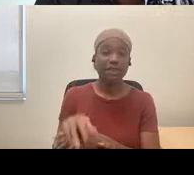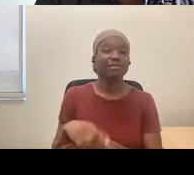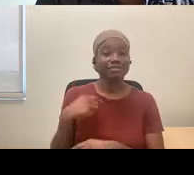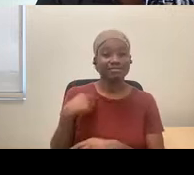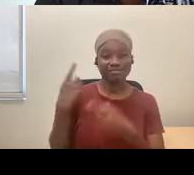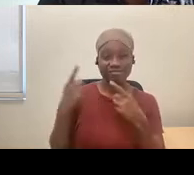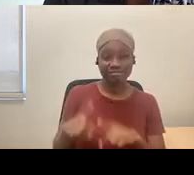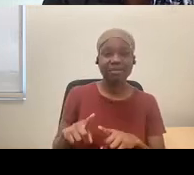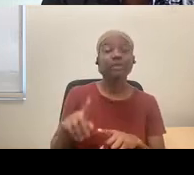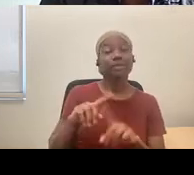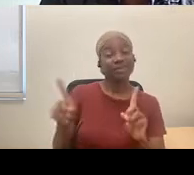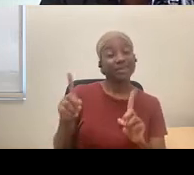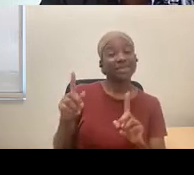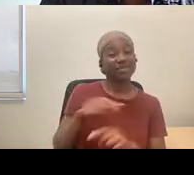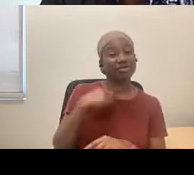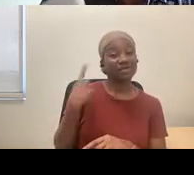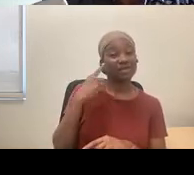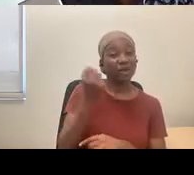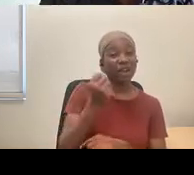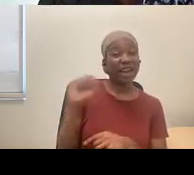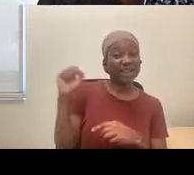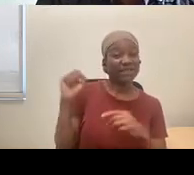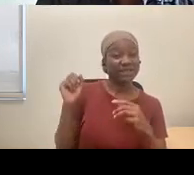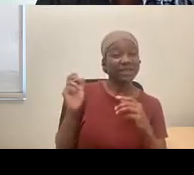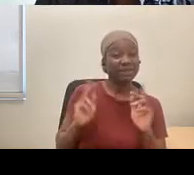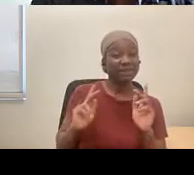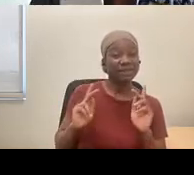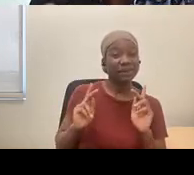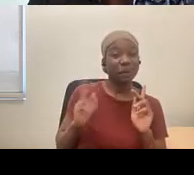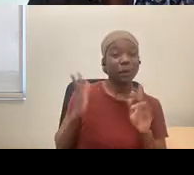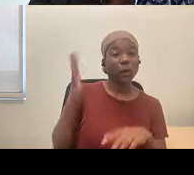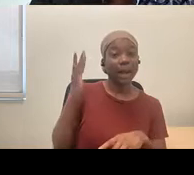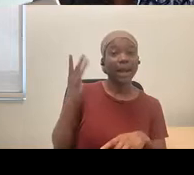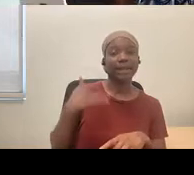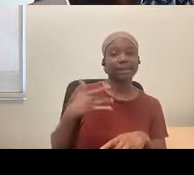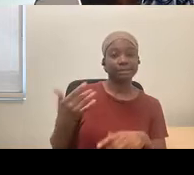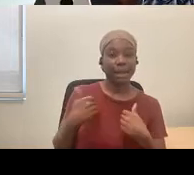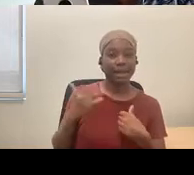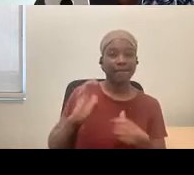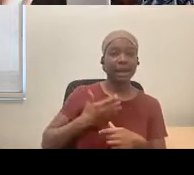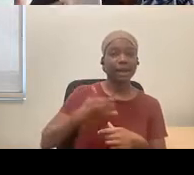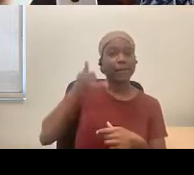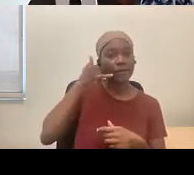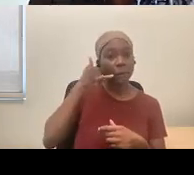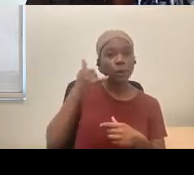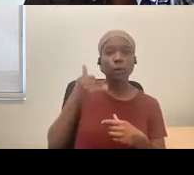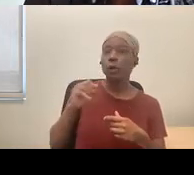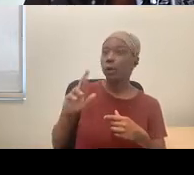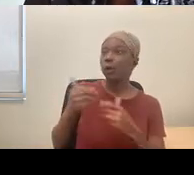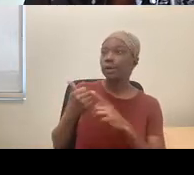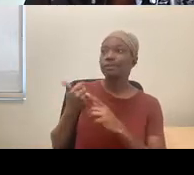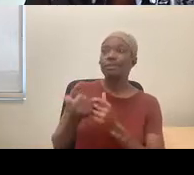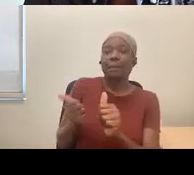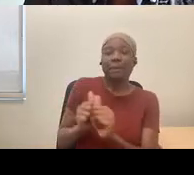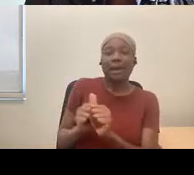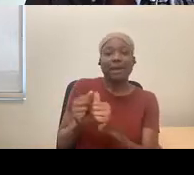find ourselves in, especially out at actions with our devices trying to document or with our devices as backup safety lines if